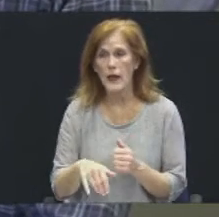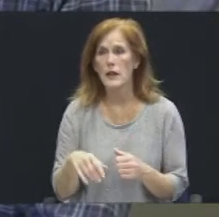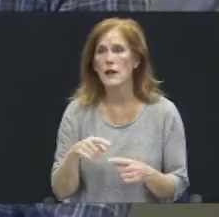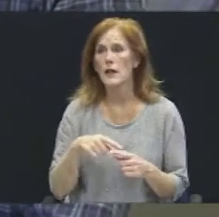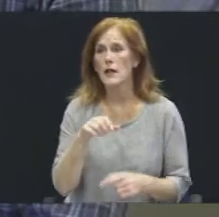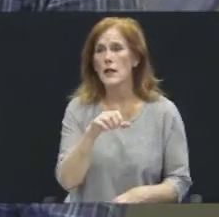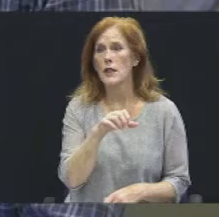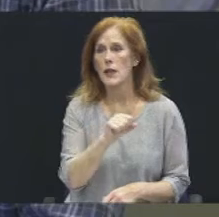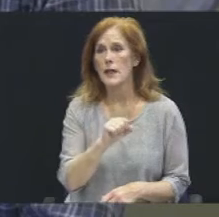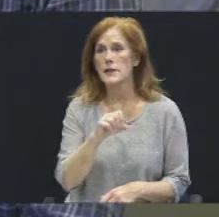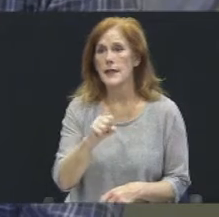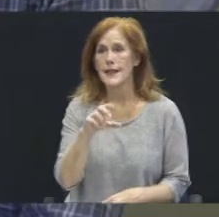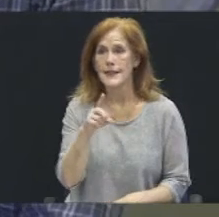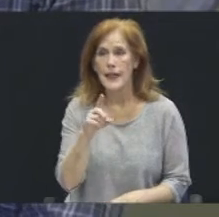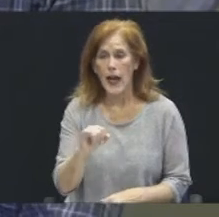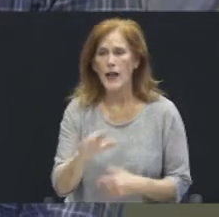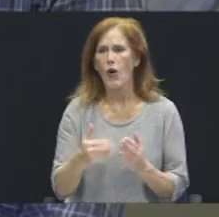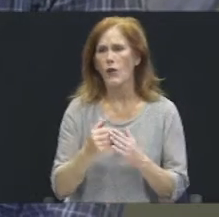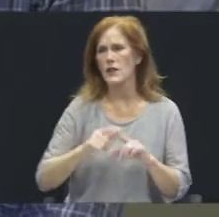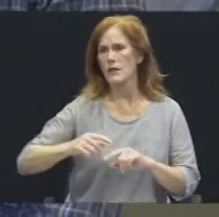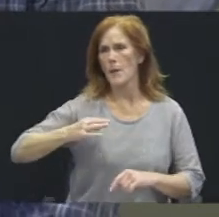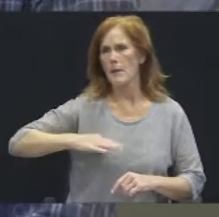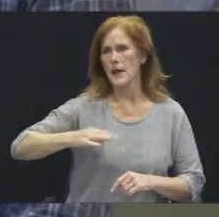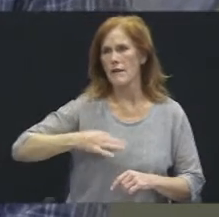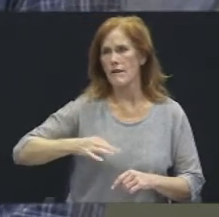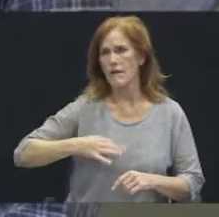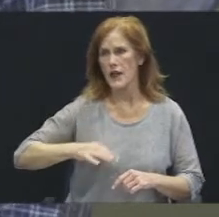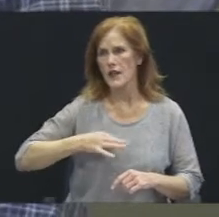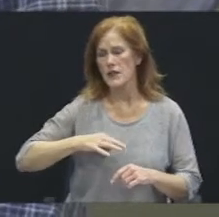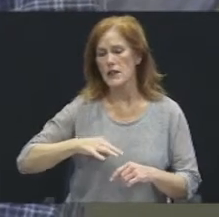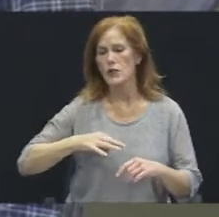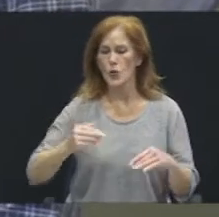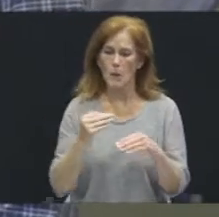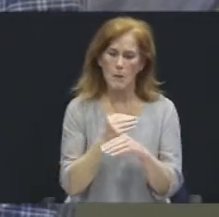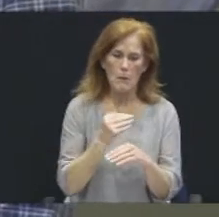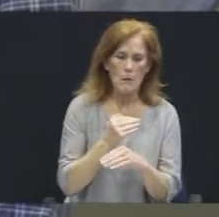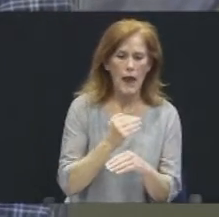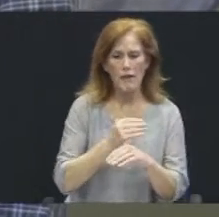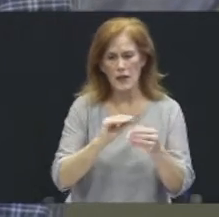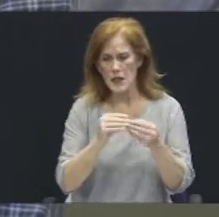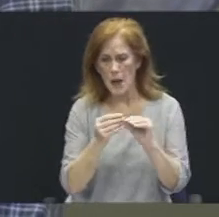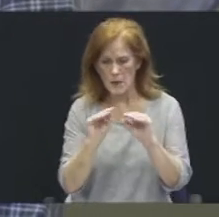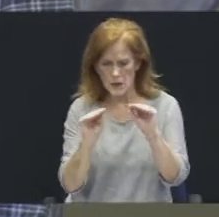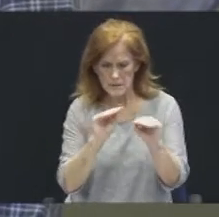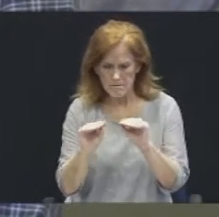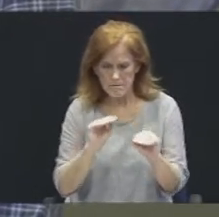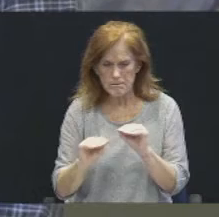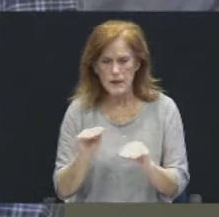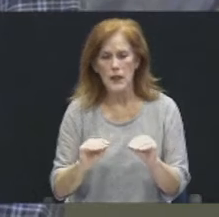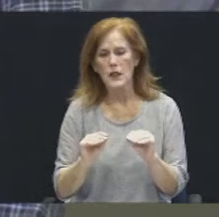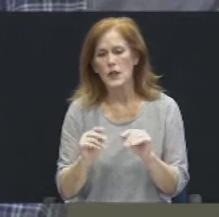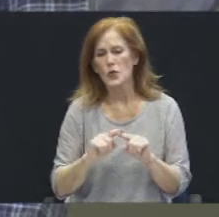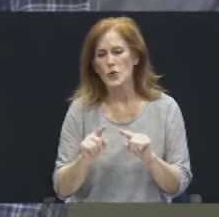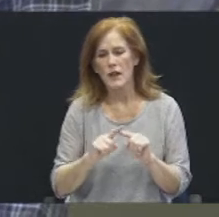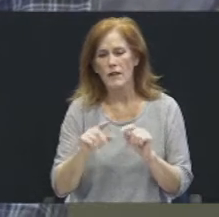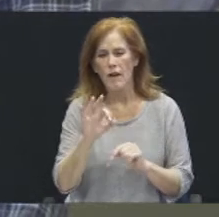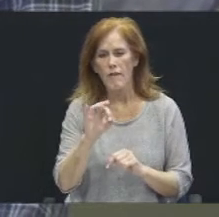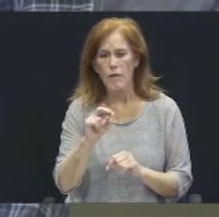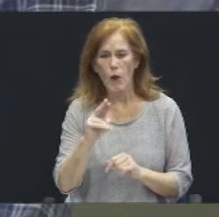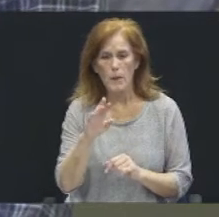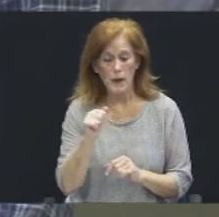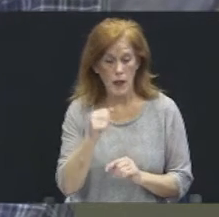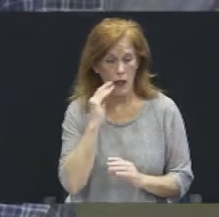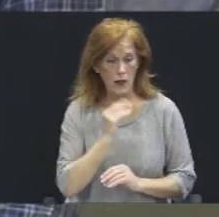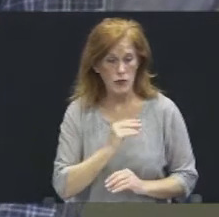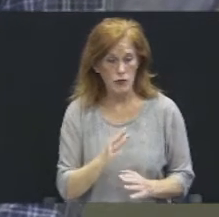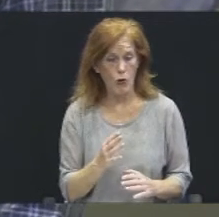Social Security disability, all their different benefits, do math, plug in a bunch of numbers to a bunch of different formulas and tell you how much